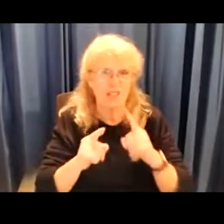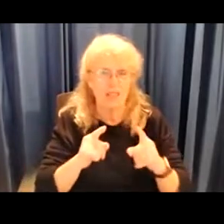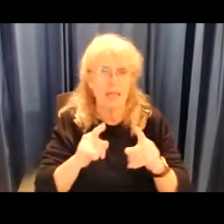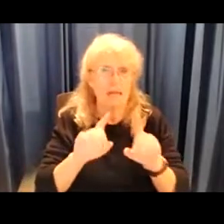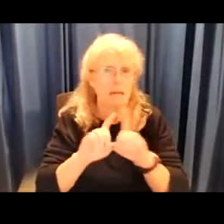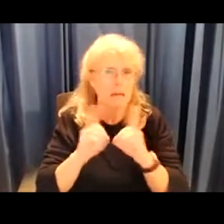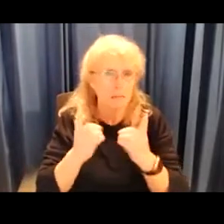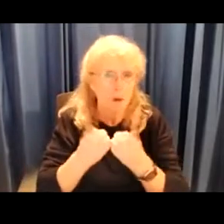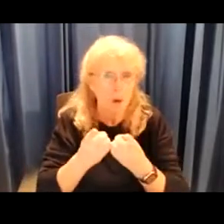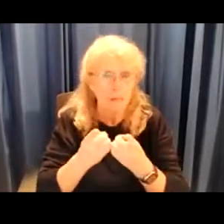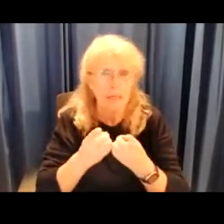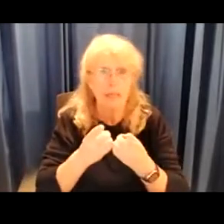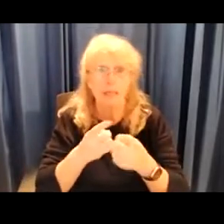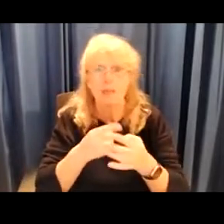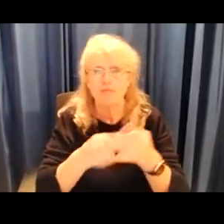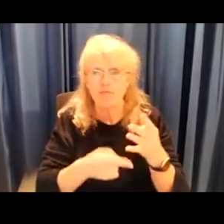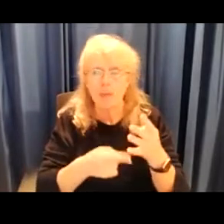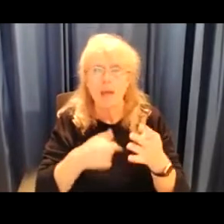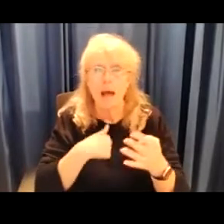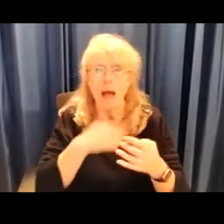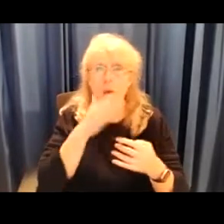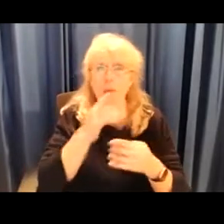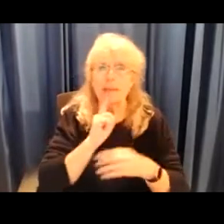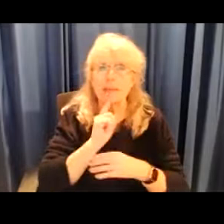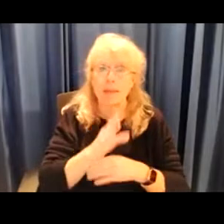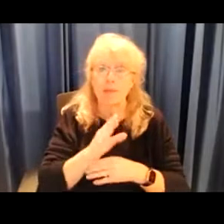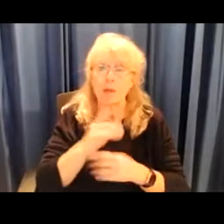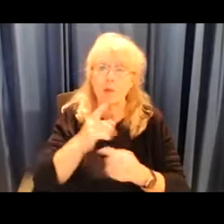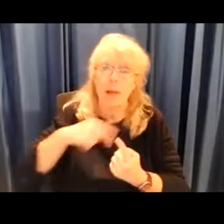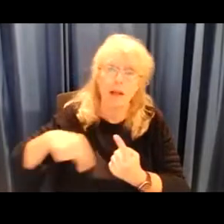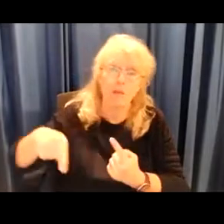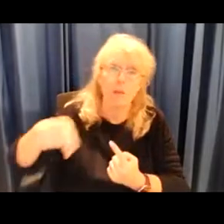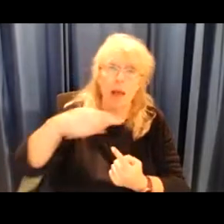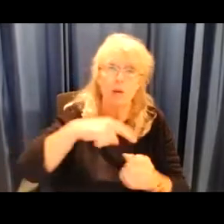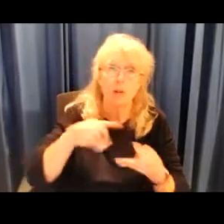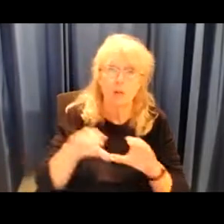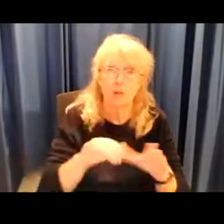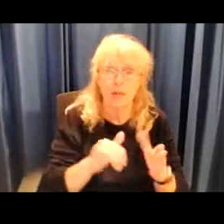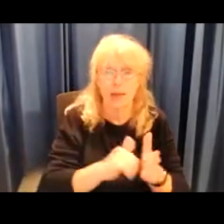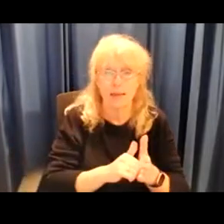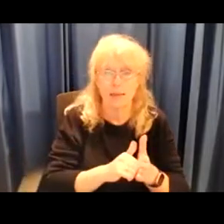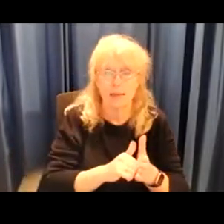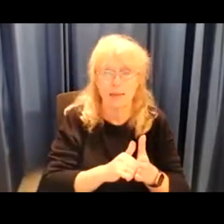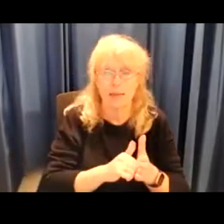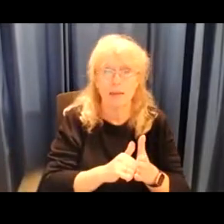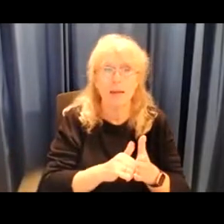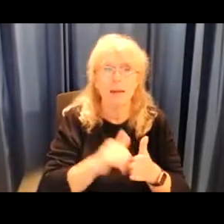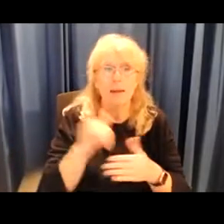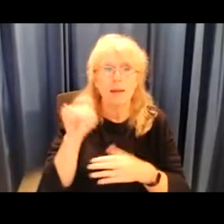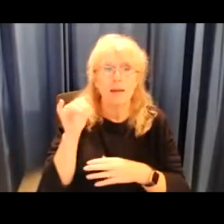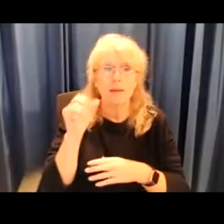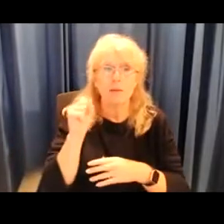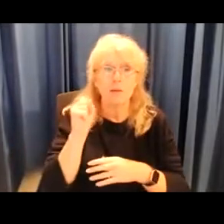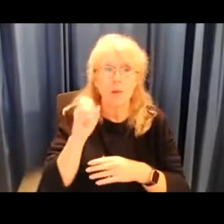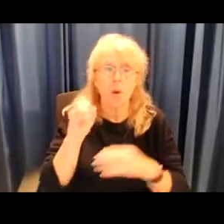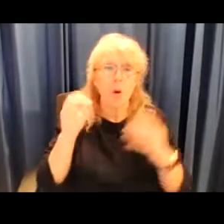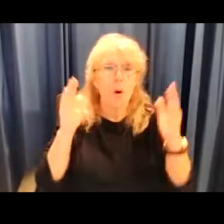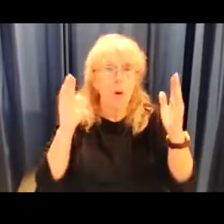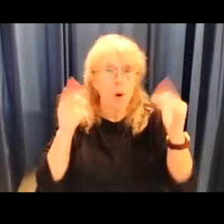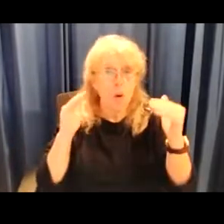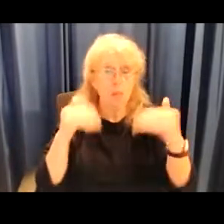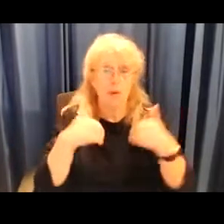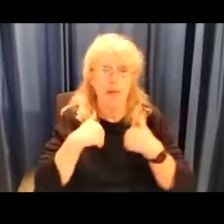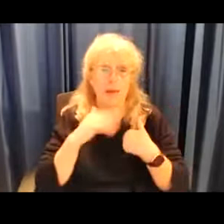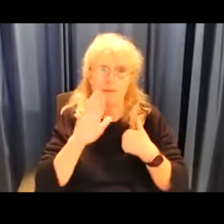level. So I will certainly circle back around and do that. I'm hopeful that we have your